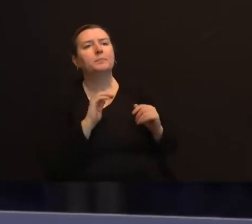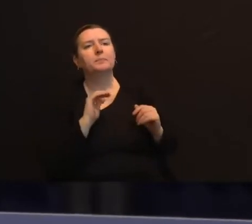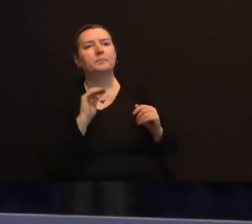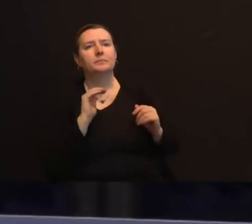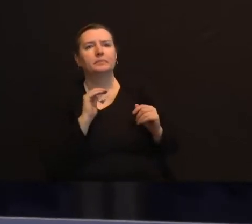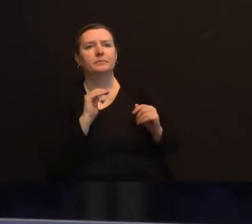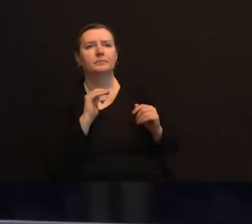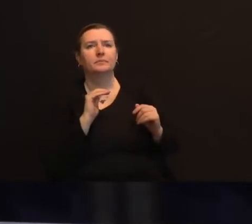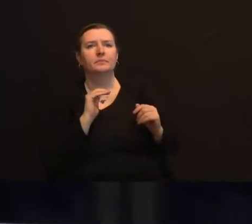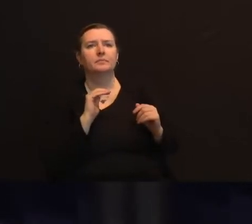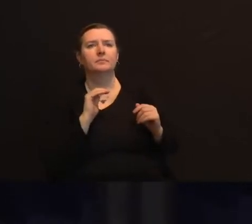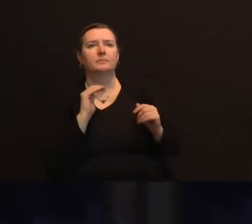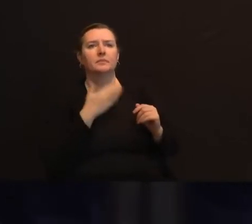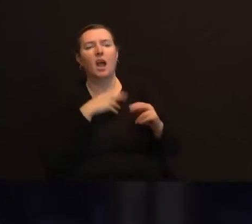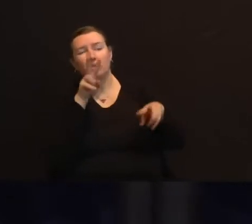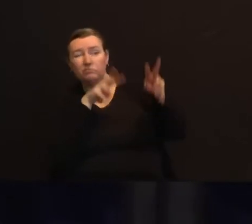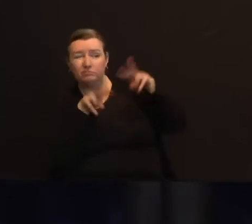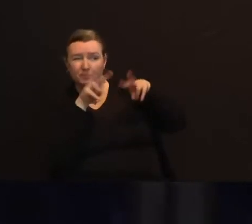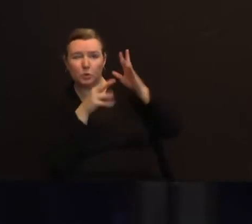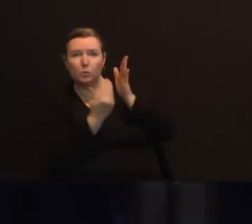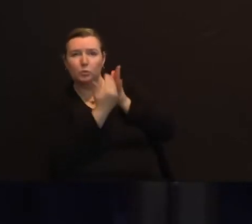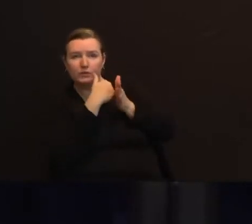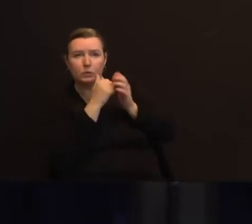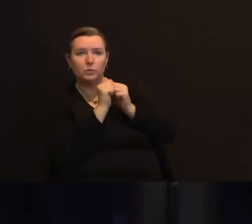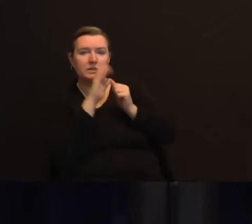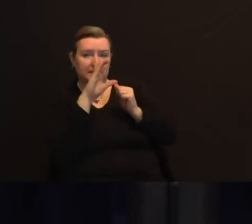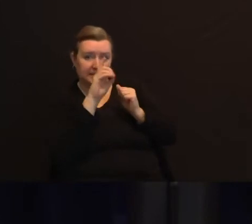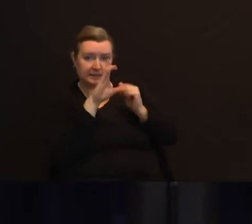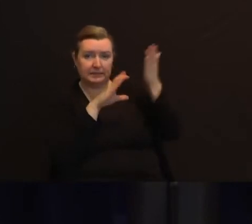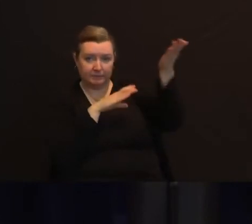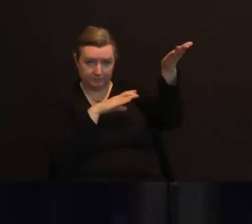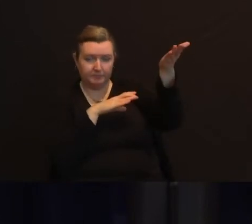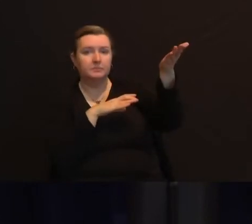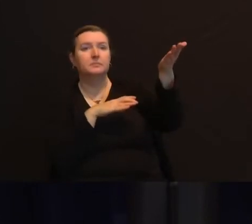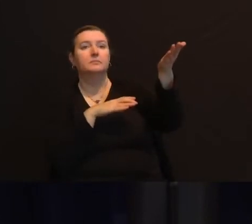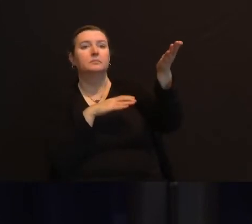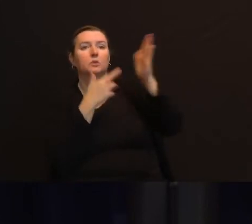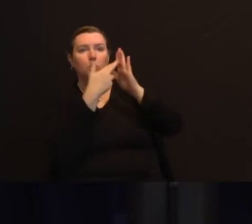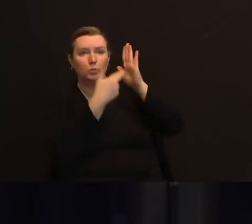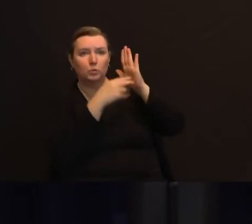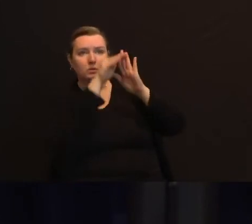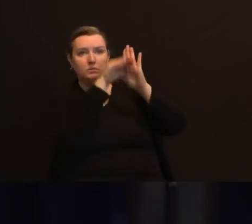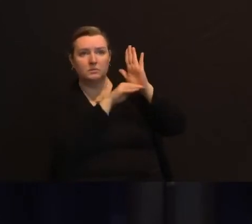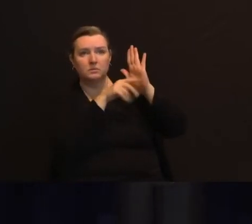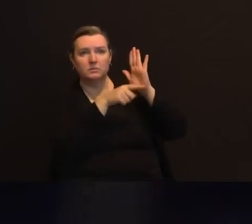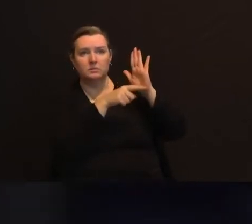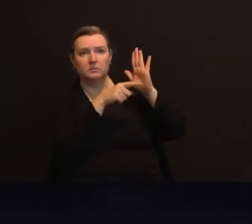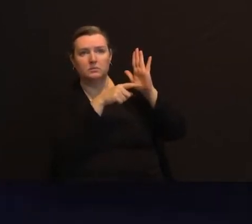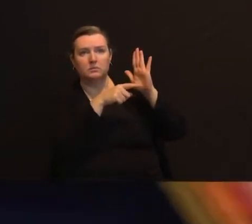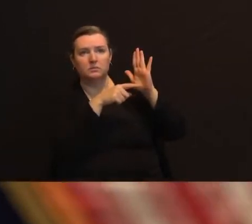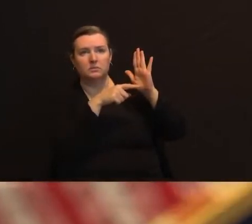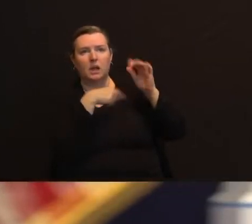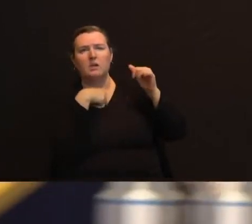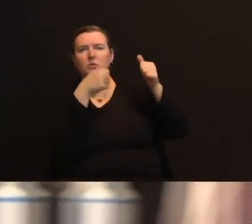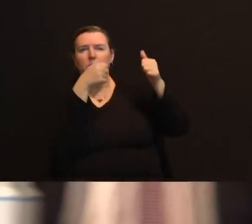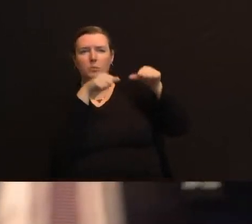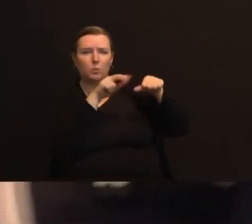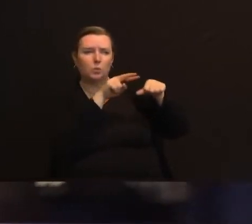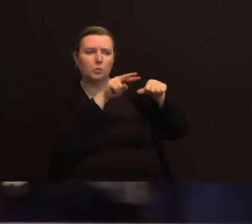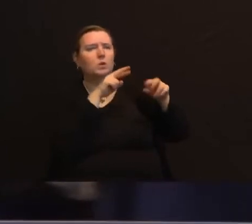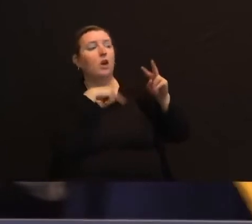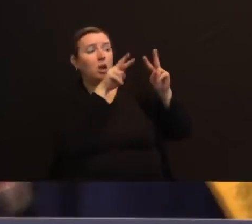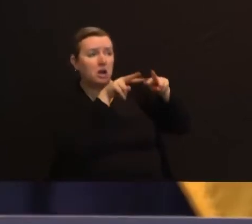reviewing these updated guidance. It was just posted. There's a lot of information to digest right now. I would just say, having, as a